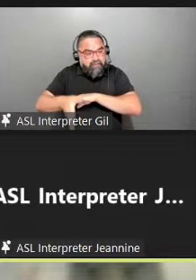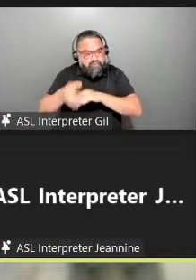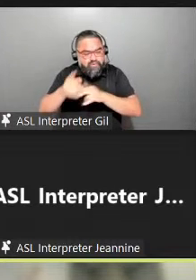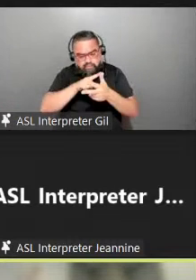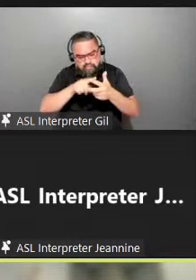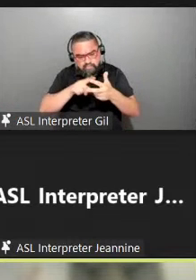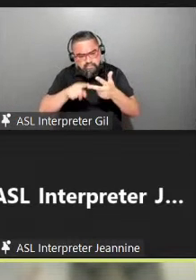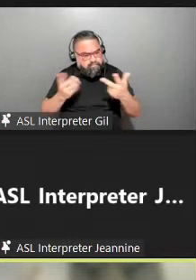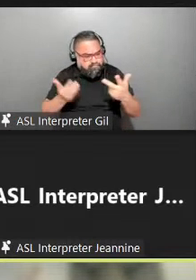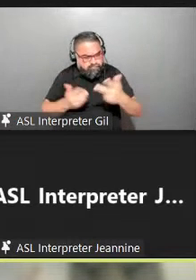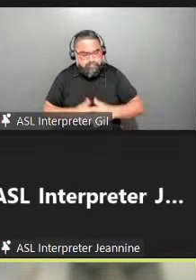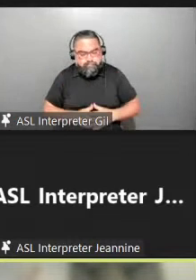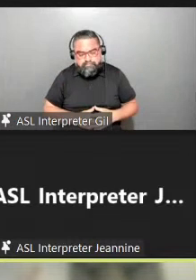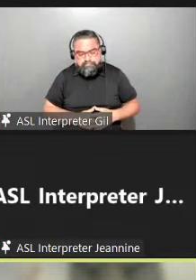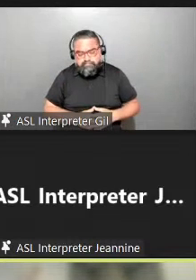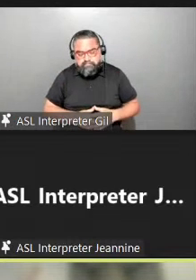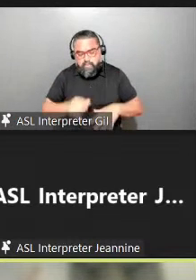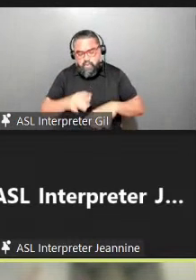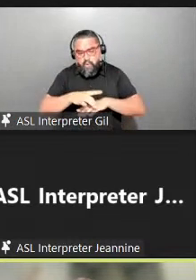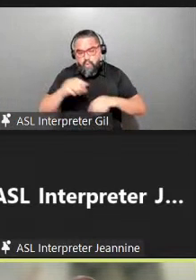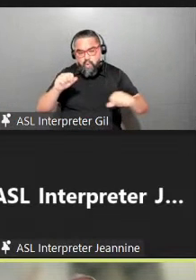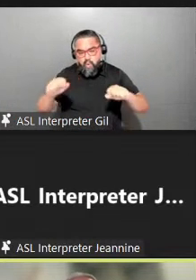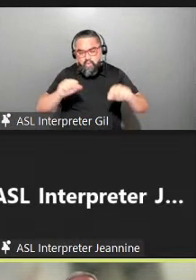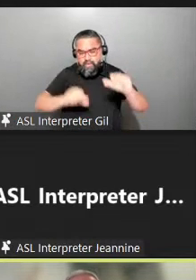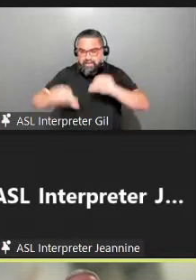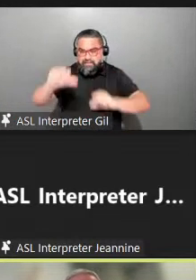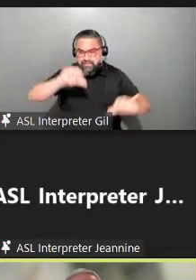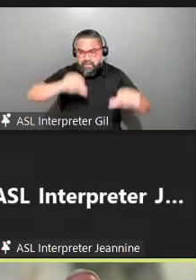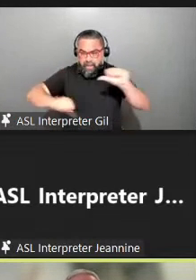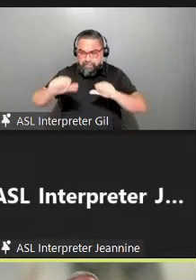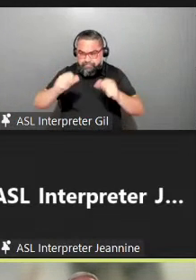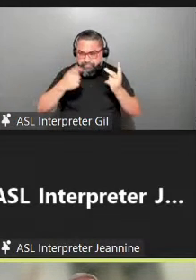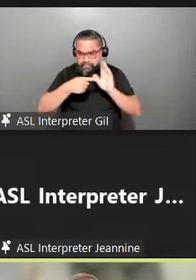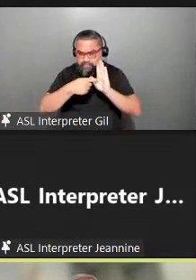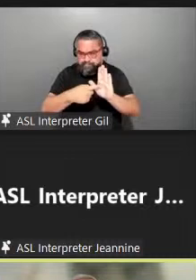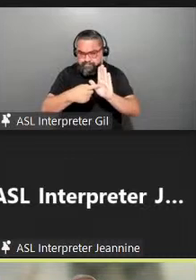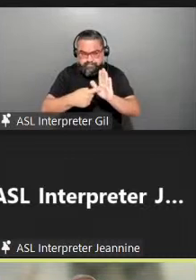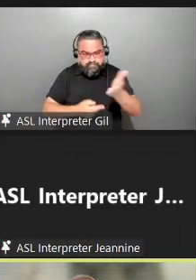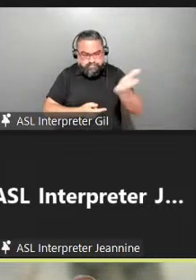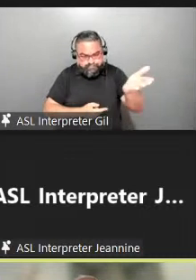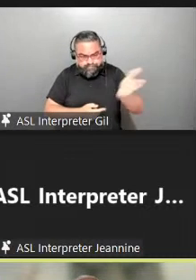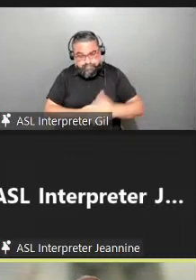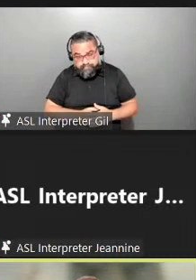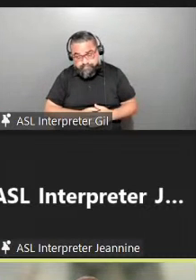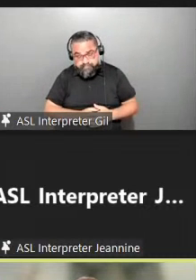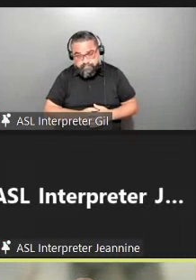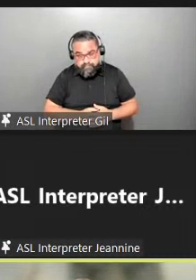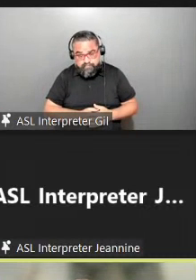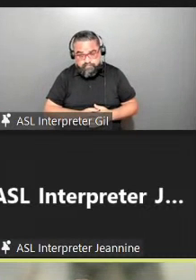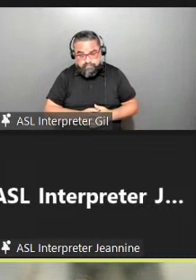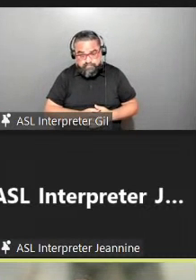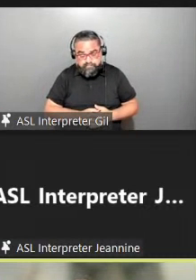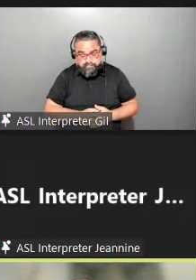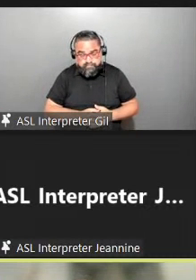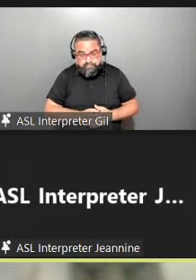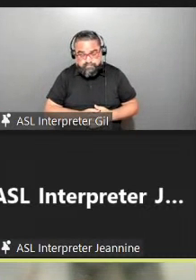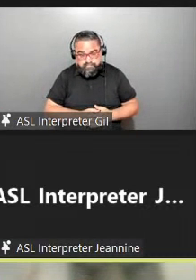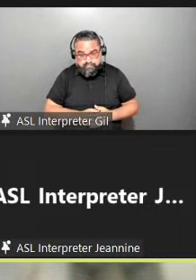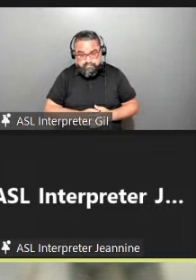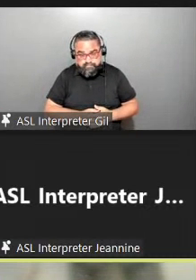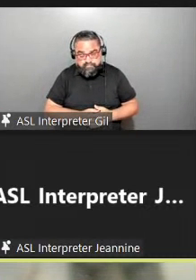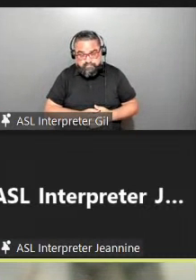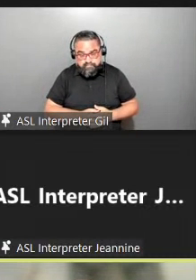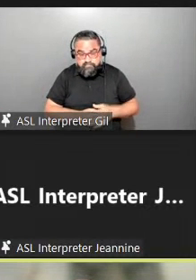A little earthquake science, and I think you can just see here on the chart is this is the typical or normal, what we call a